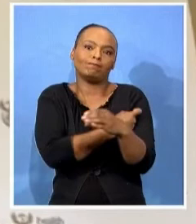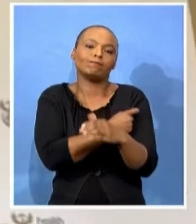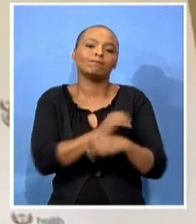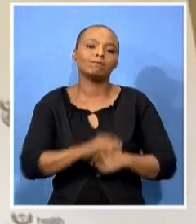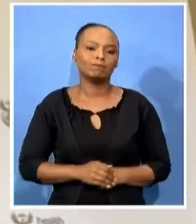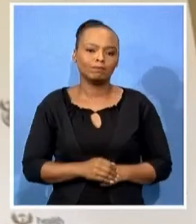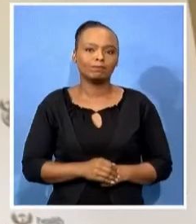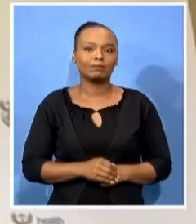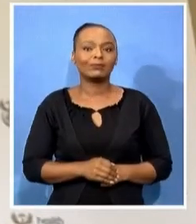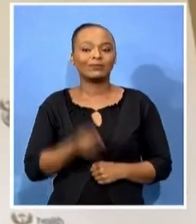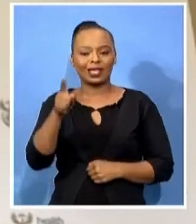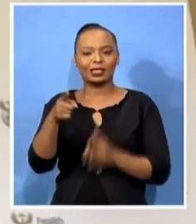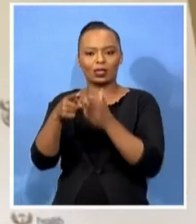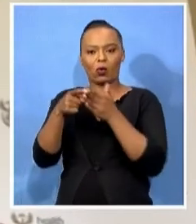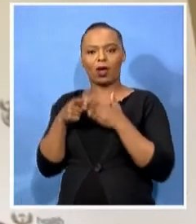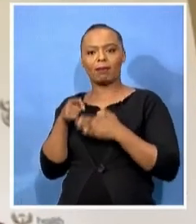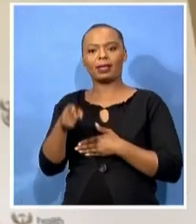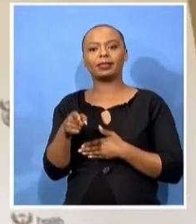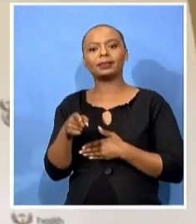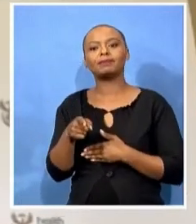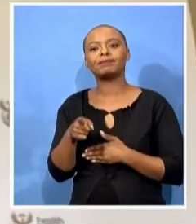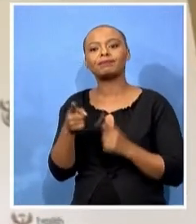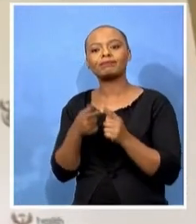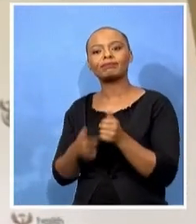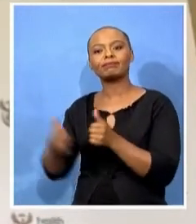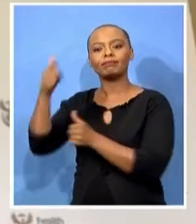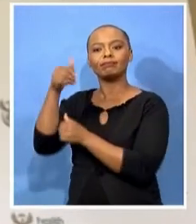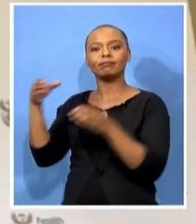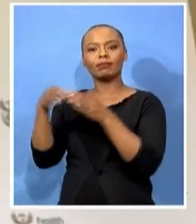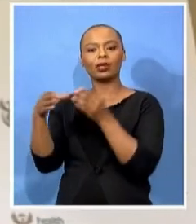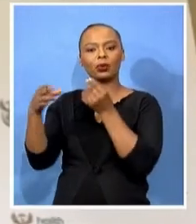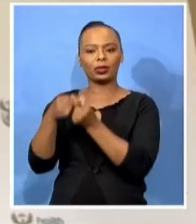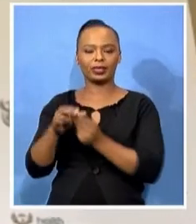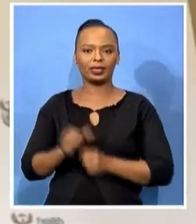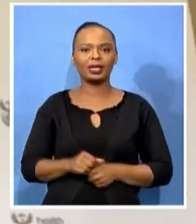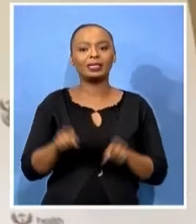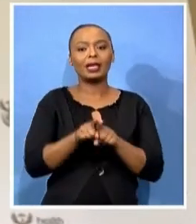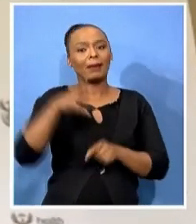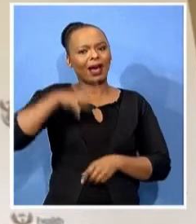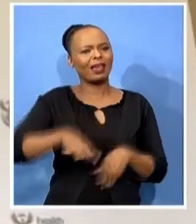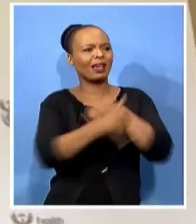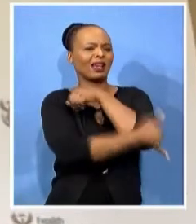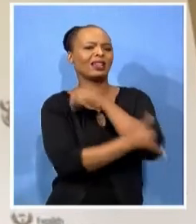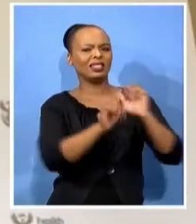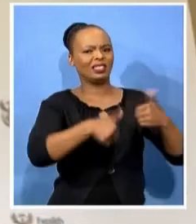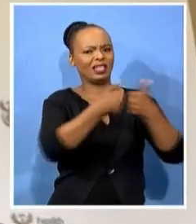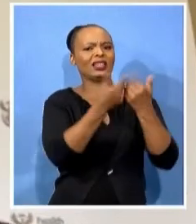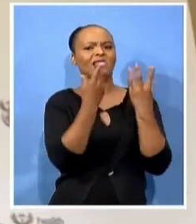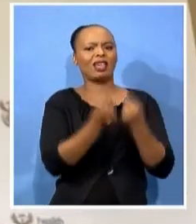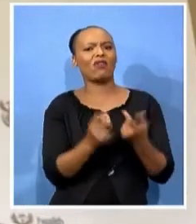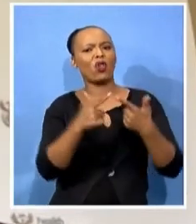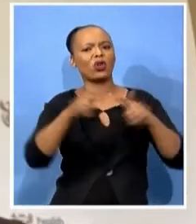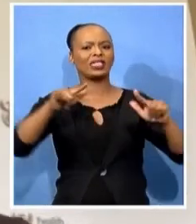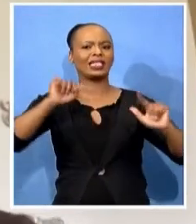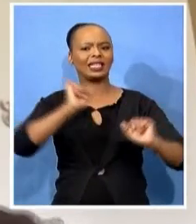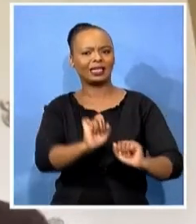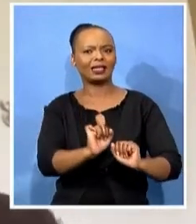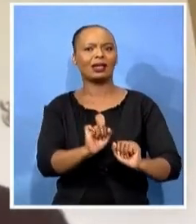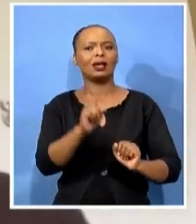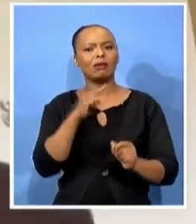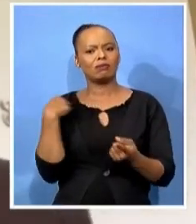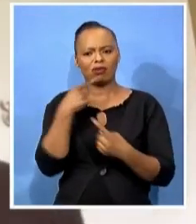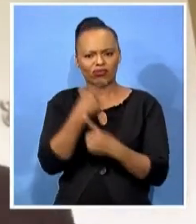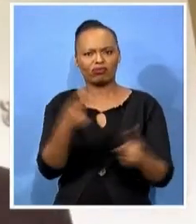like any other countries, there may be challenges with the logistics. Will indicate how far we've gone with that plan. I want to leave it at that for